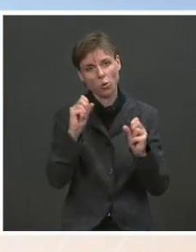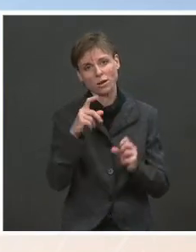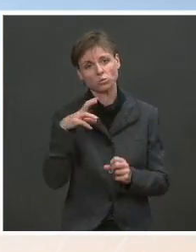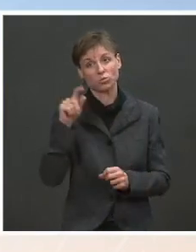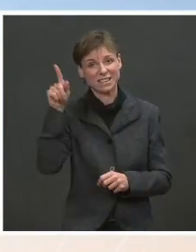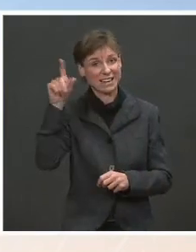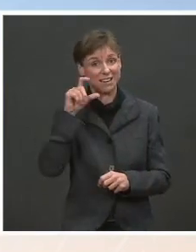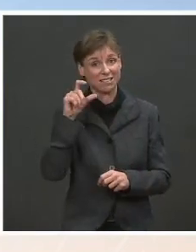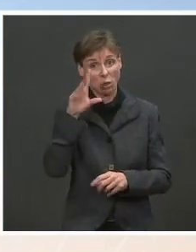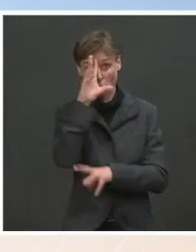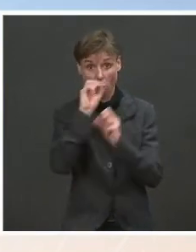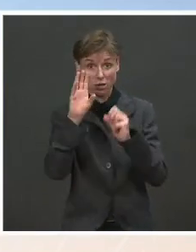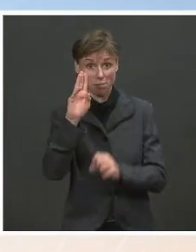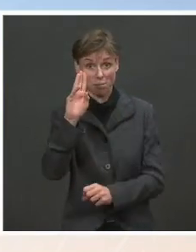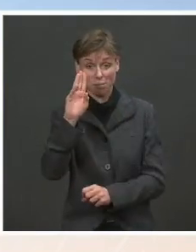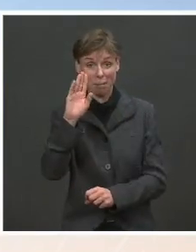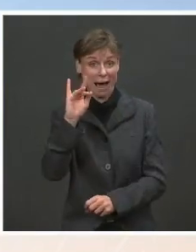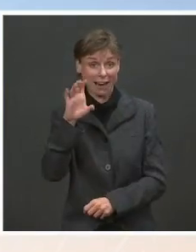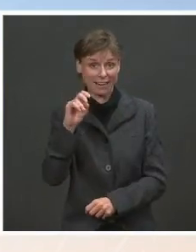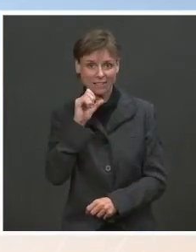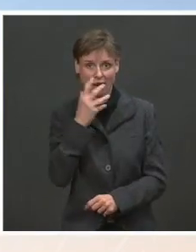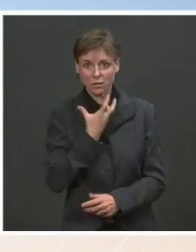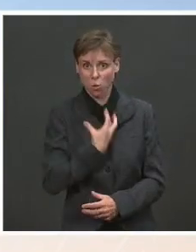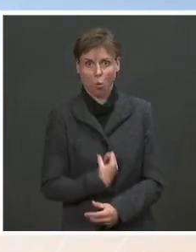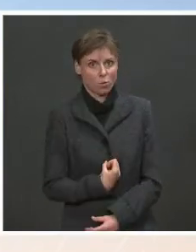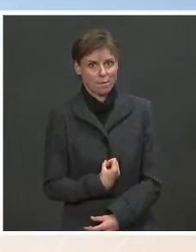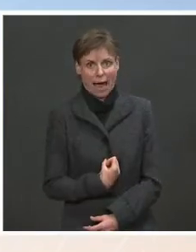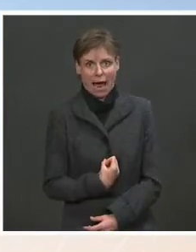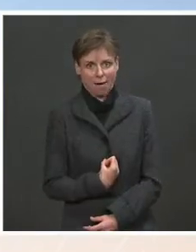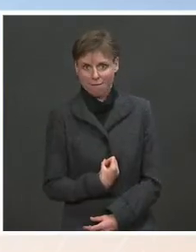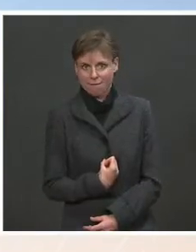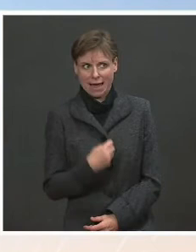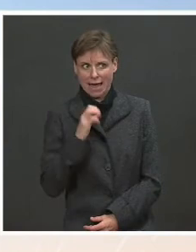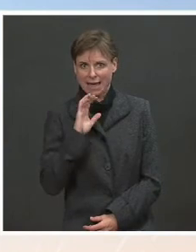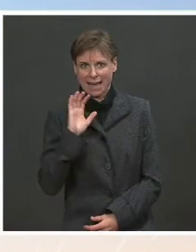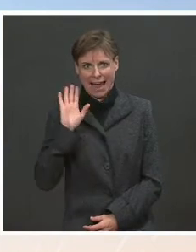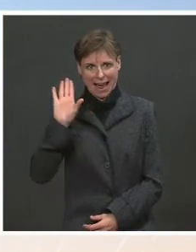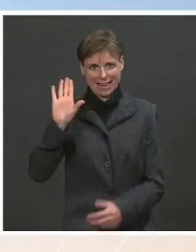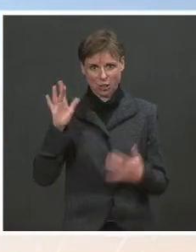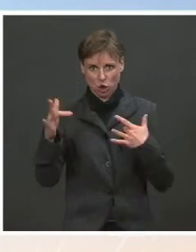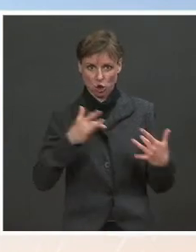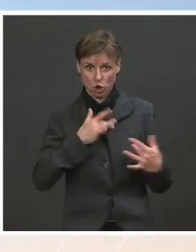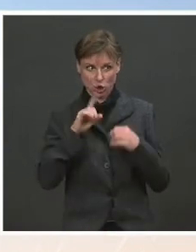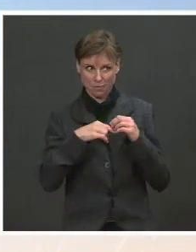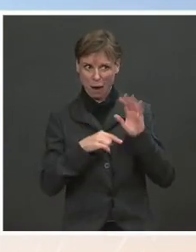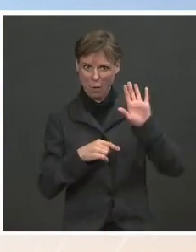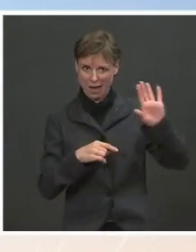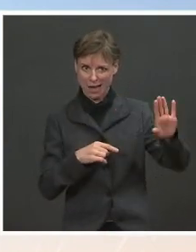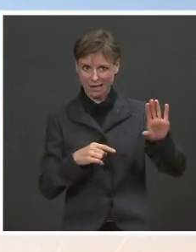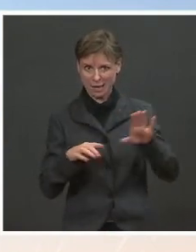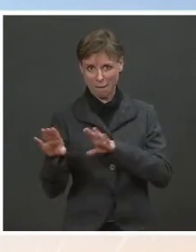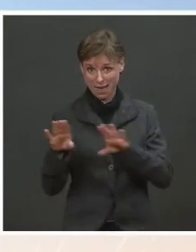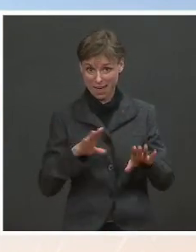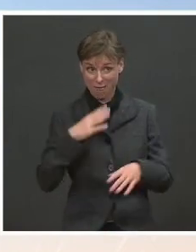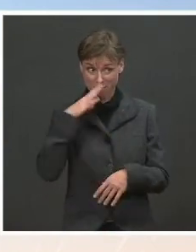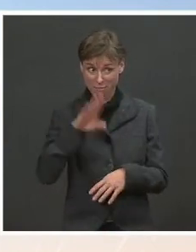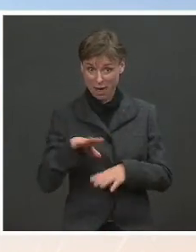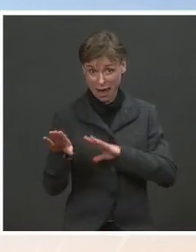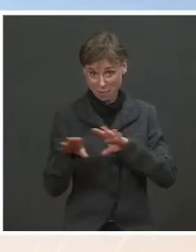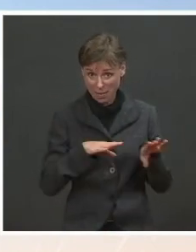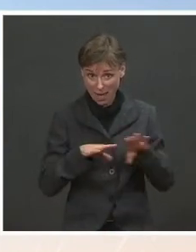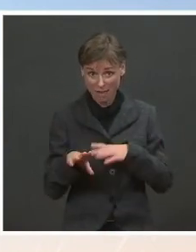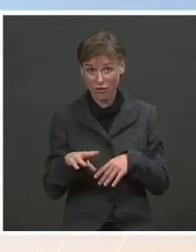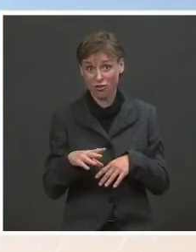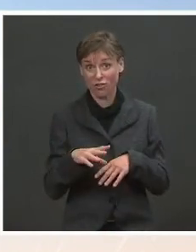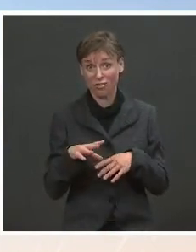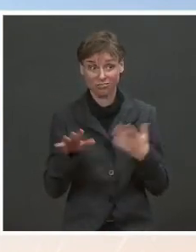back on his concerns about what we see as malign and problematic actions, whether it is engagement in the